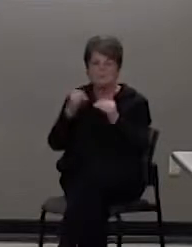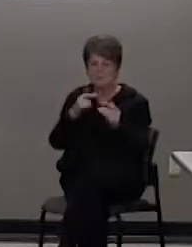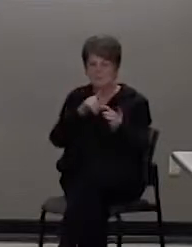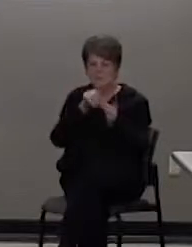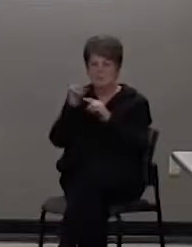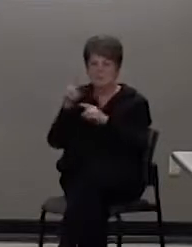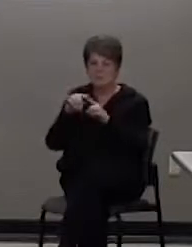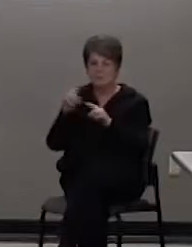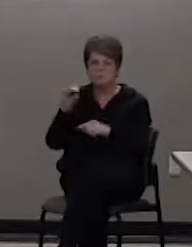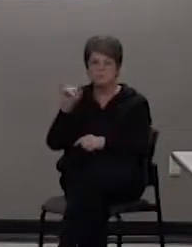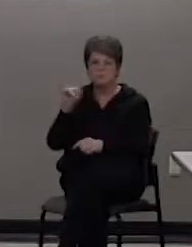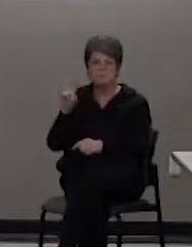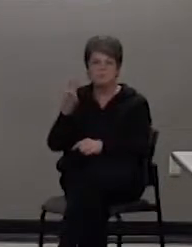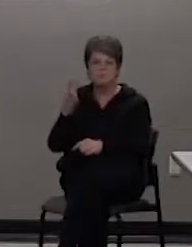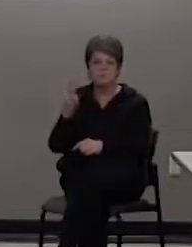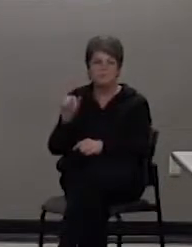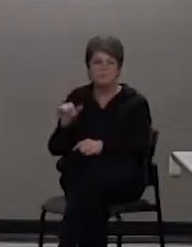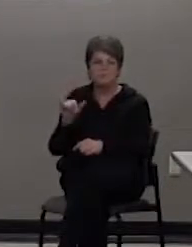today.